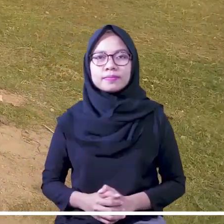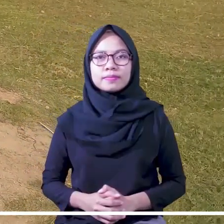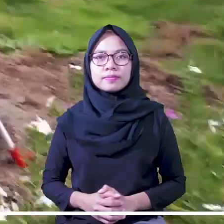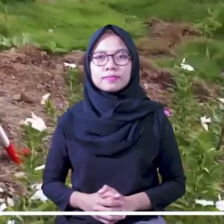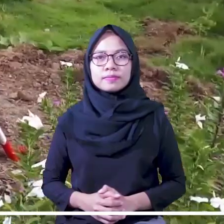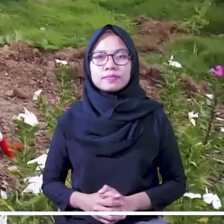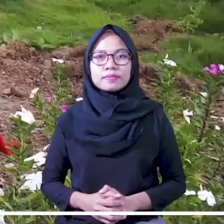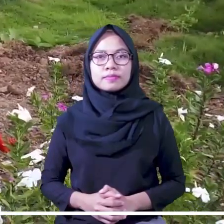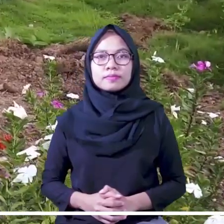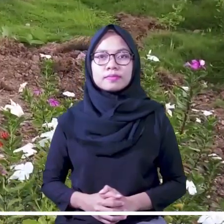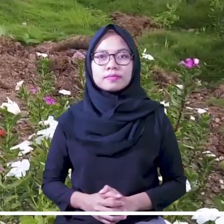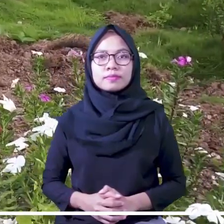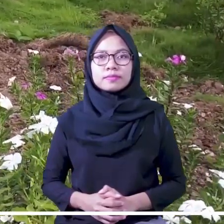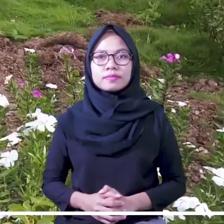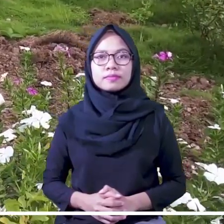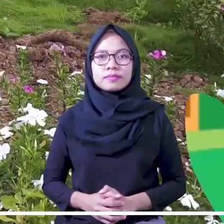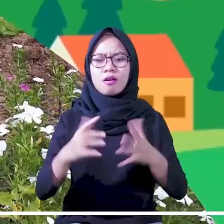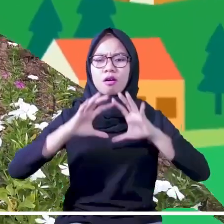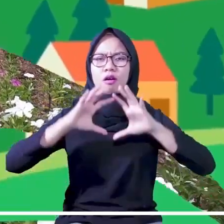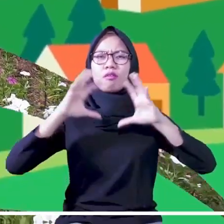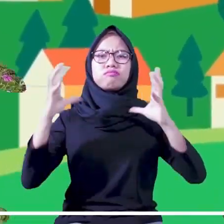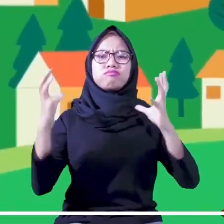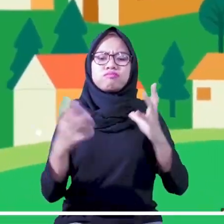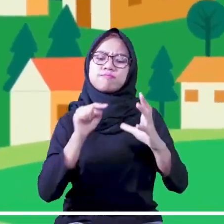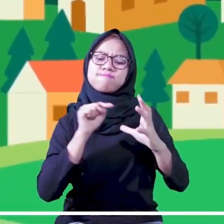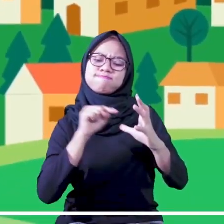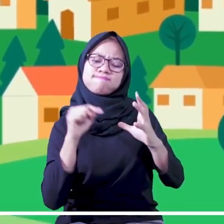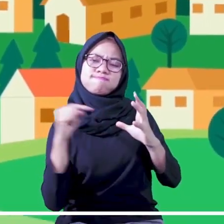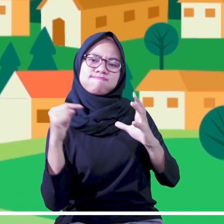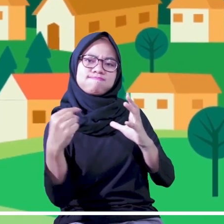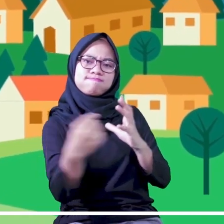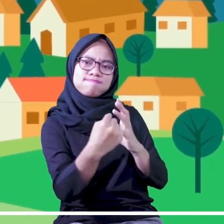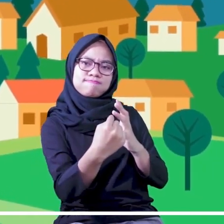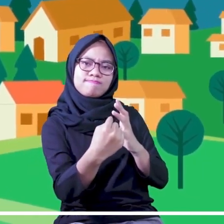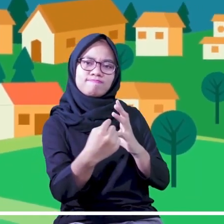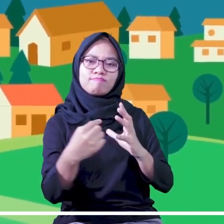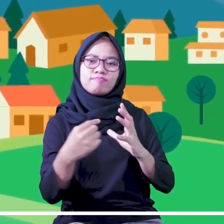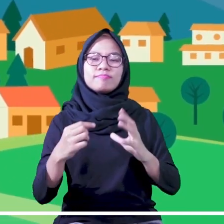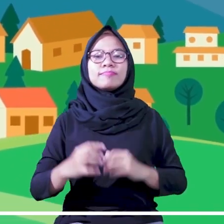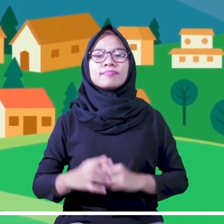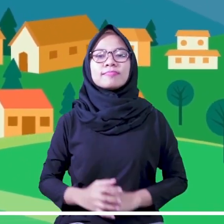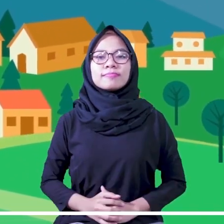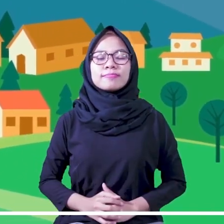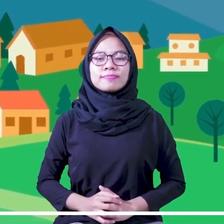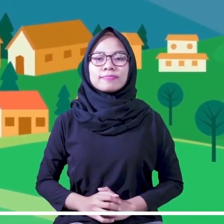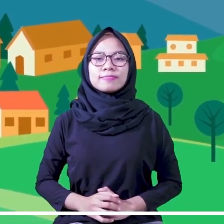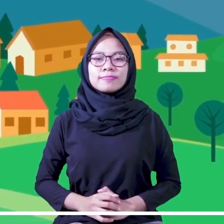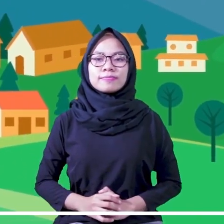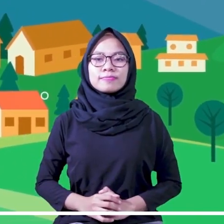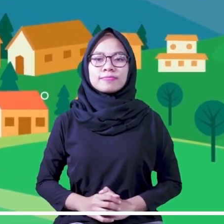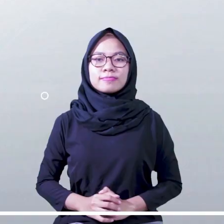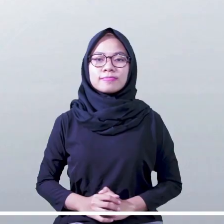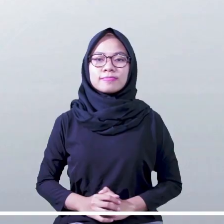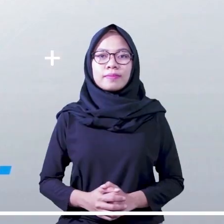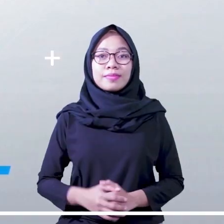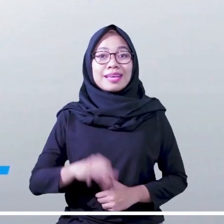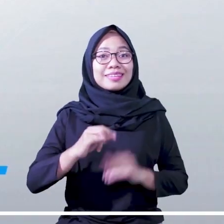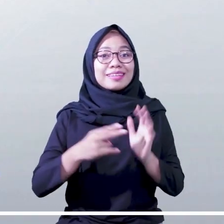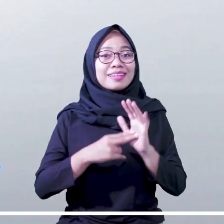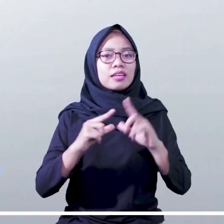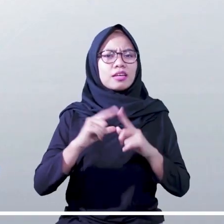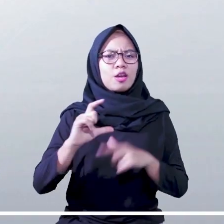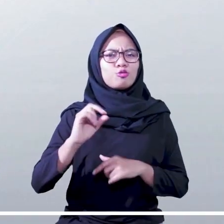of these data are working side by side to accurately capture coordinates on Earth's surface.